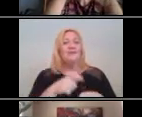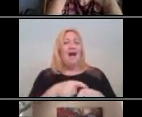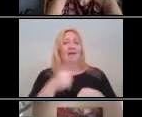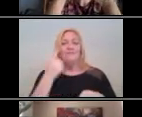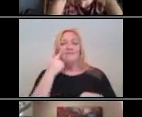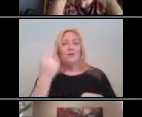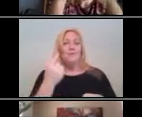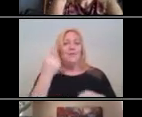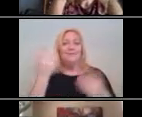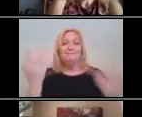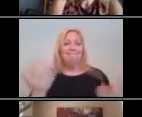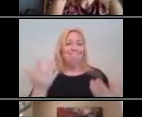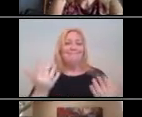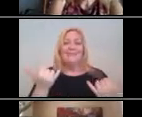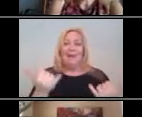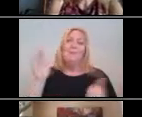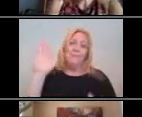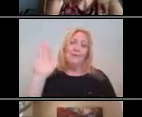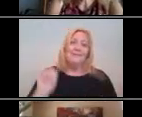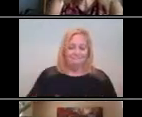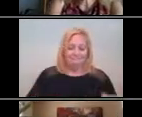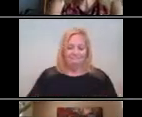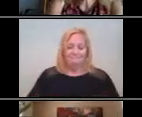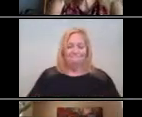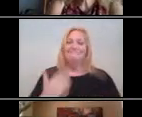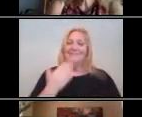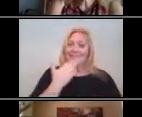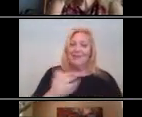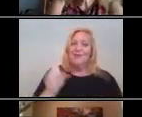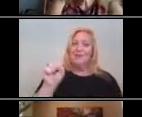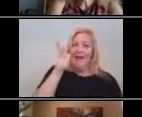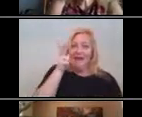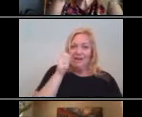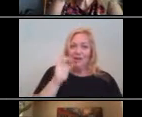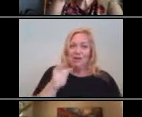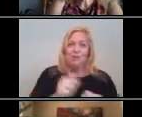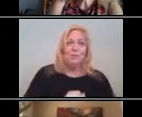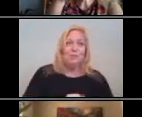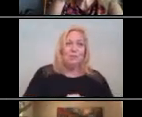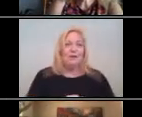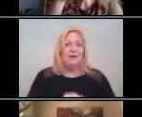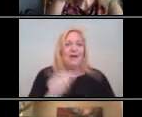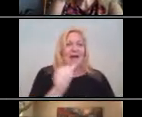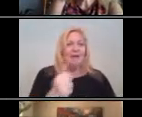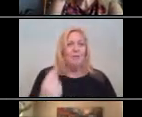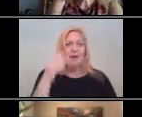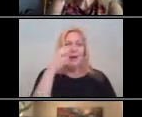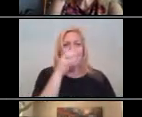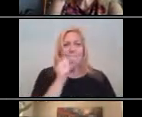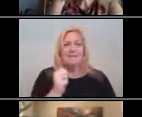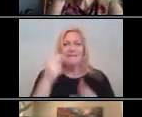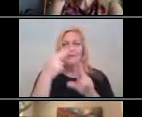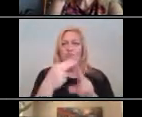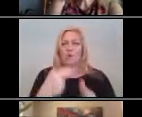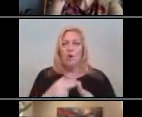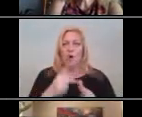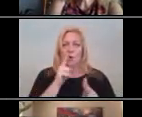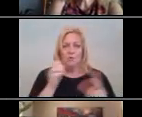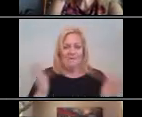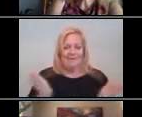I'm here, present. Okay, great. We can hear you. Was there anyone I missed in the roll call who's here?